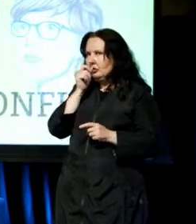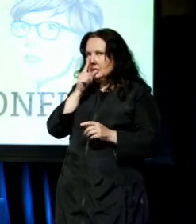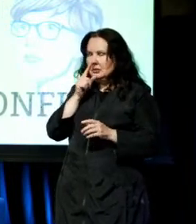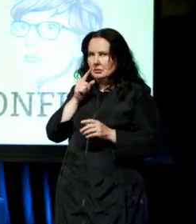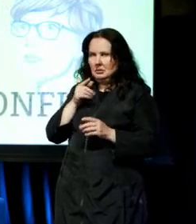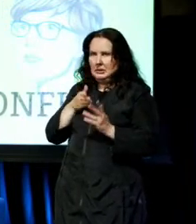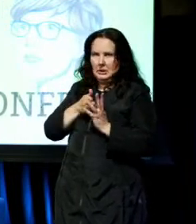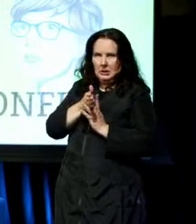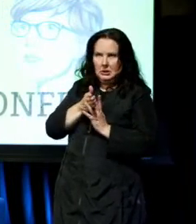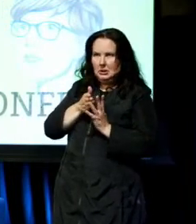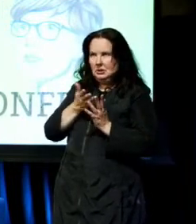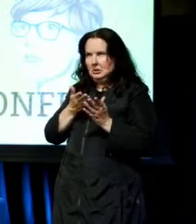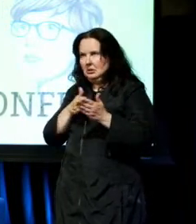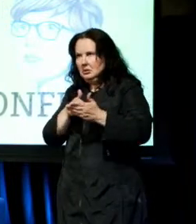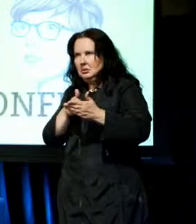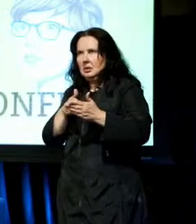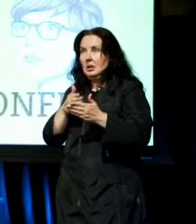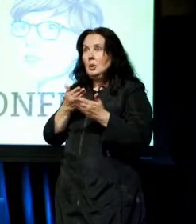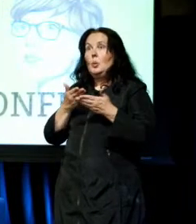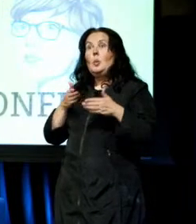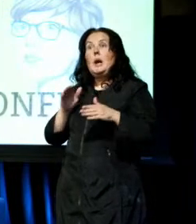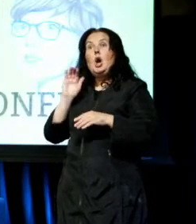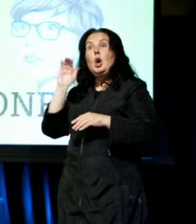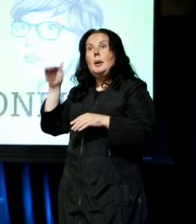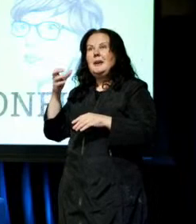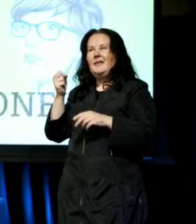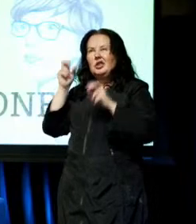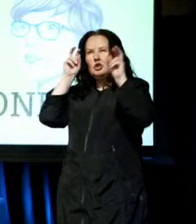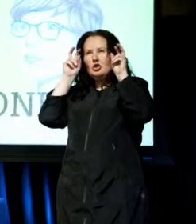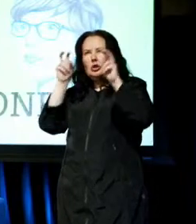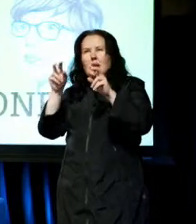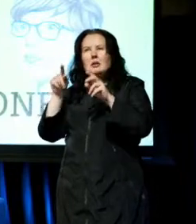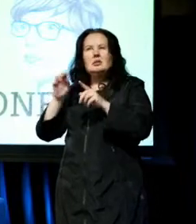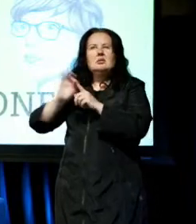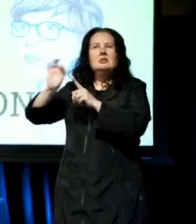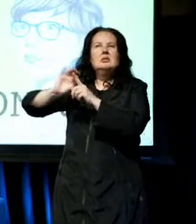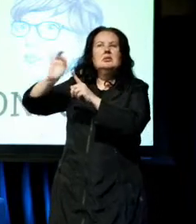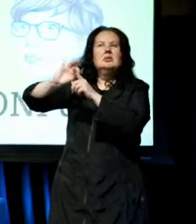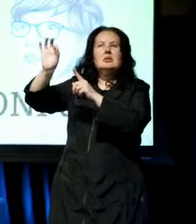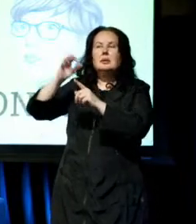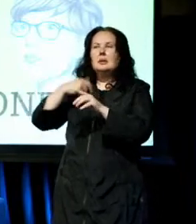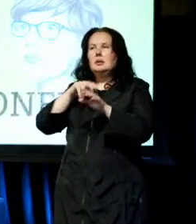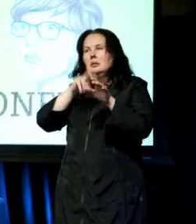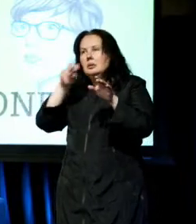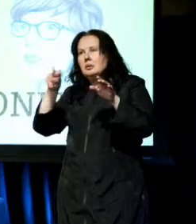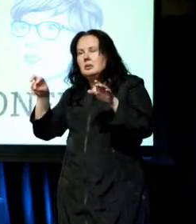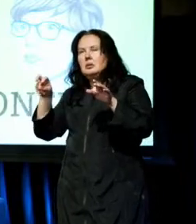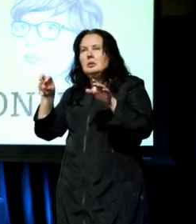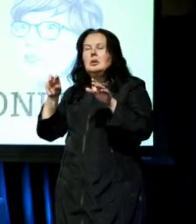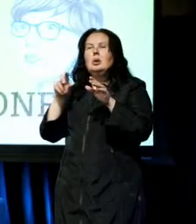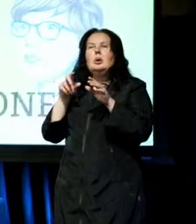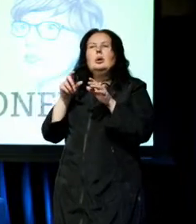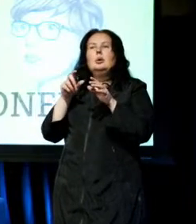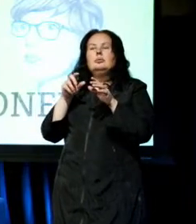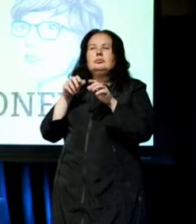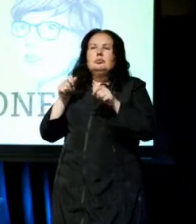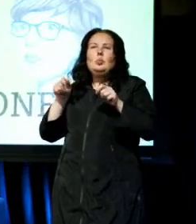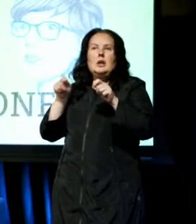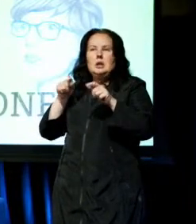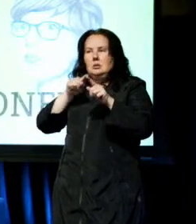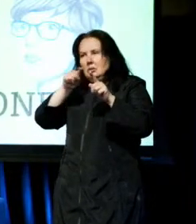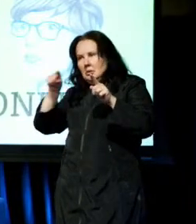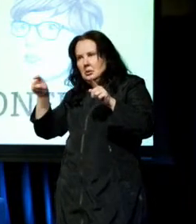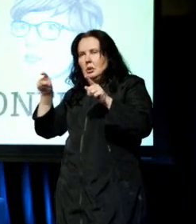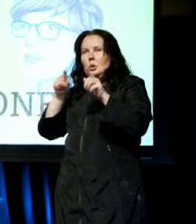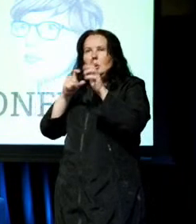way home, there's, you know, train work. So I'm going to have to get off at Caulfield. And I think you get like a special car that takes you